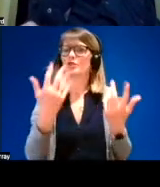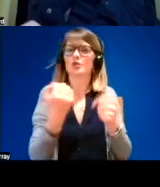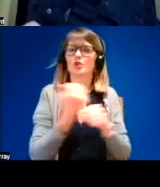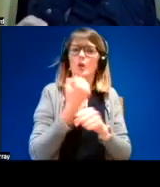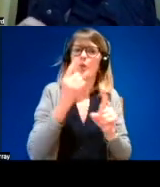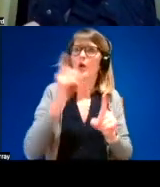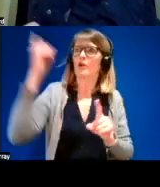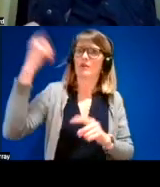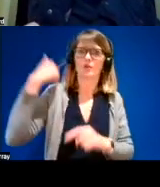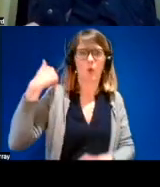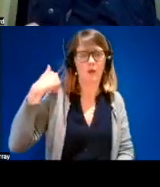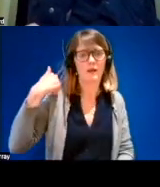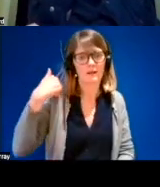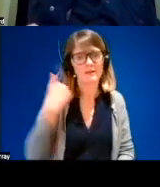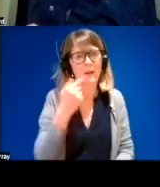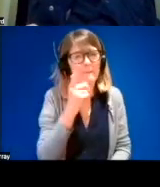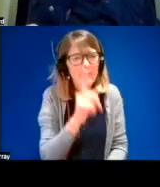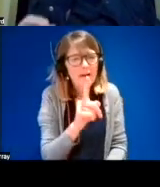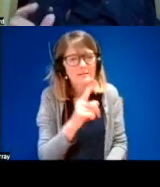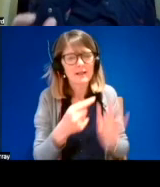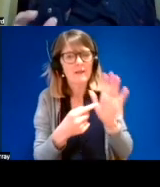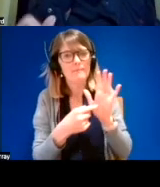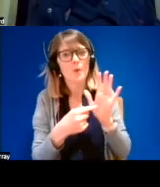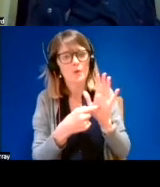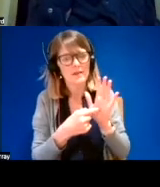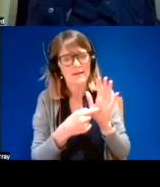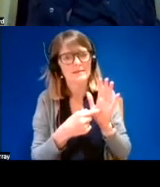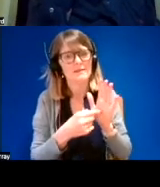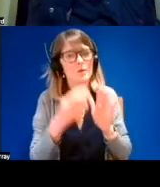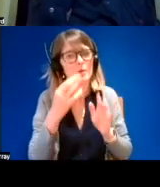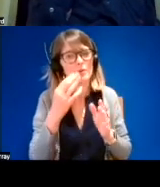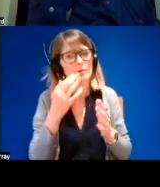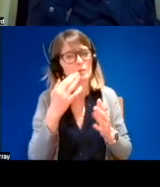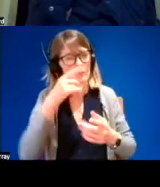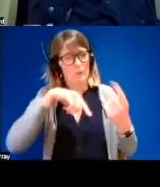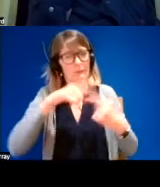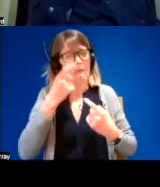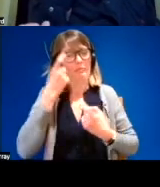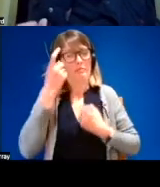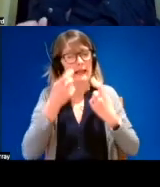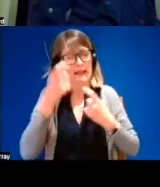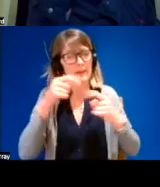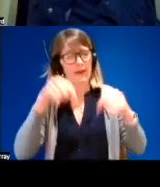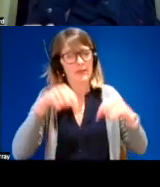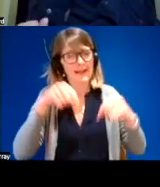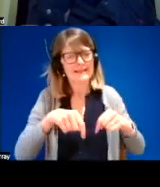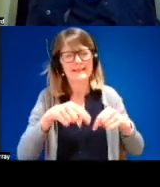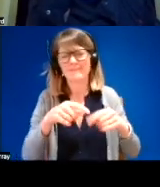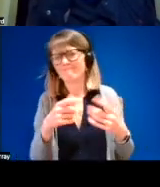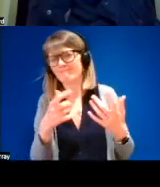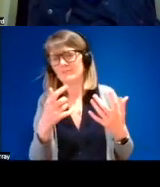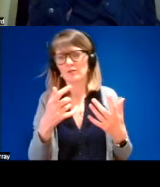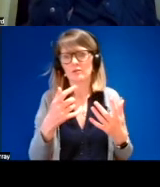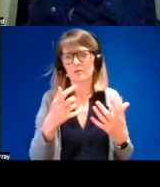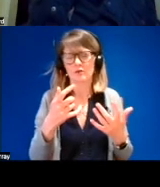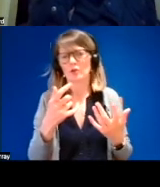However, it is important, as we think about this, to note what goes along as a corollary